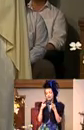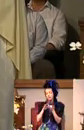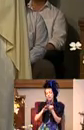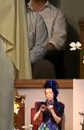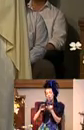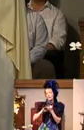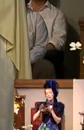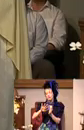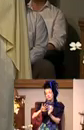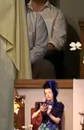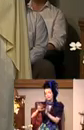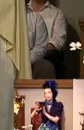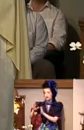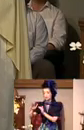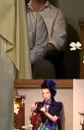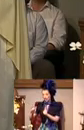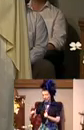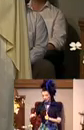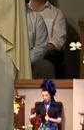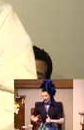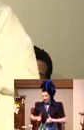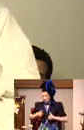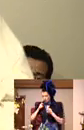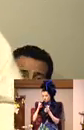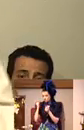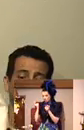for lives to be resurrected.